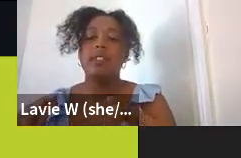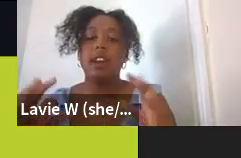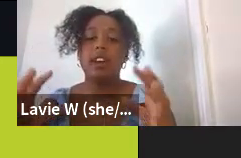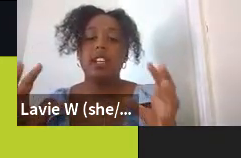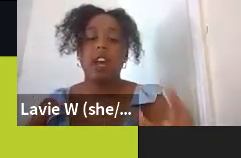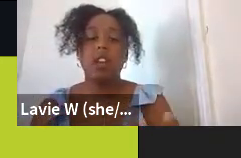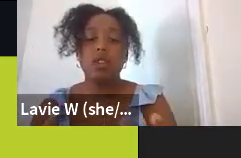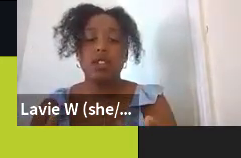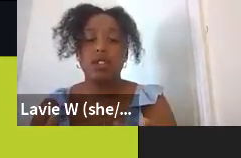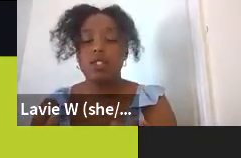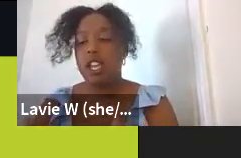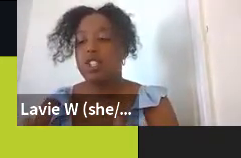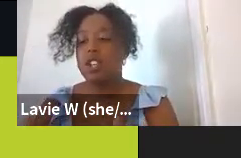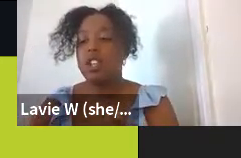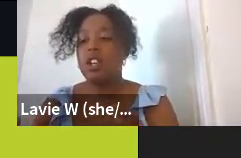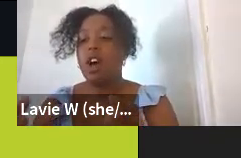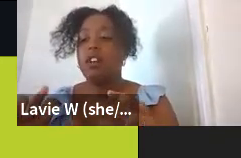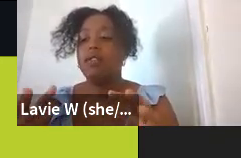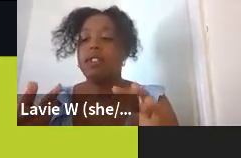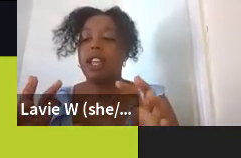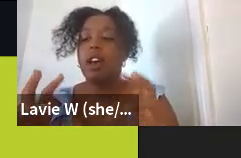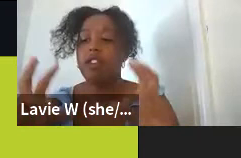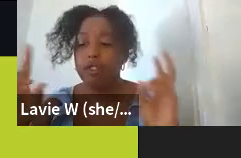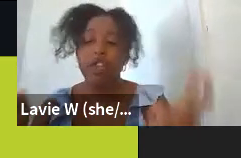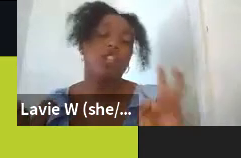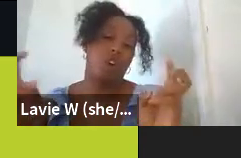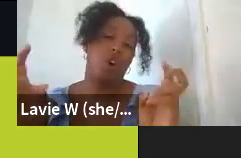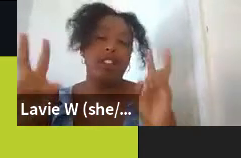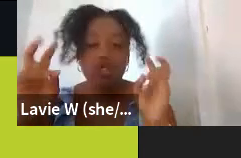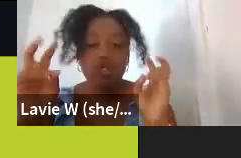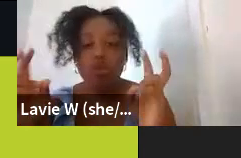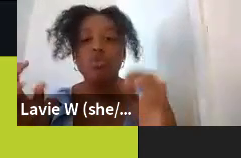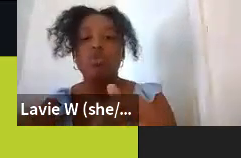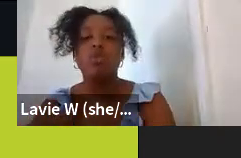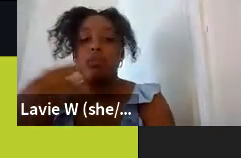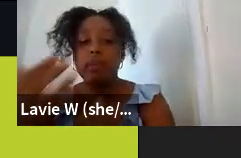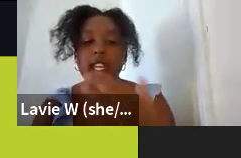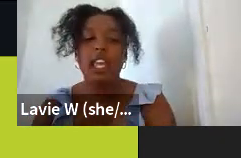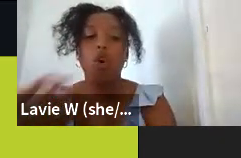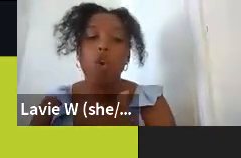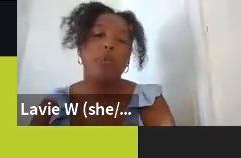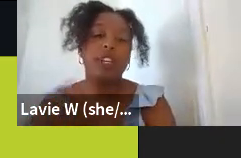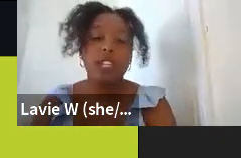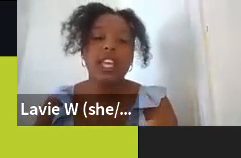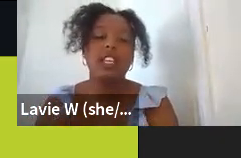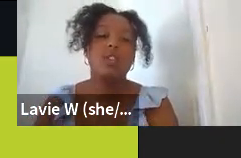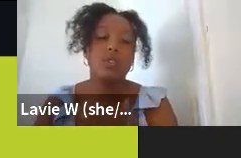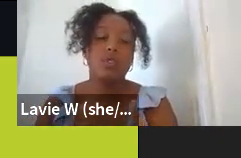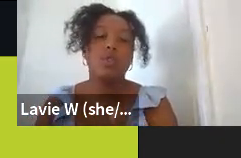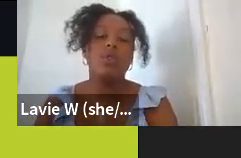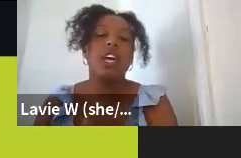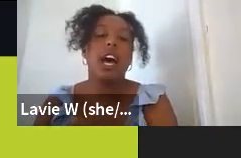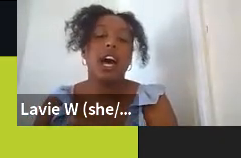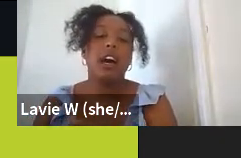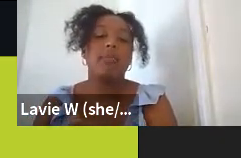And so there is a close association of like a freak show and zoos being incorporated